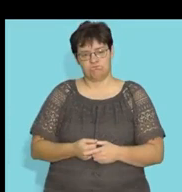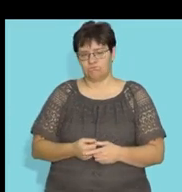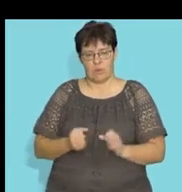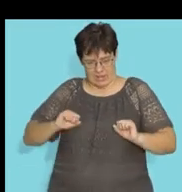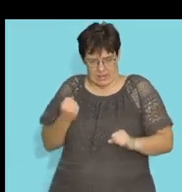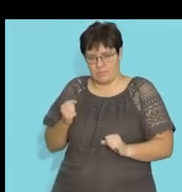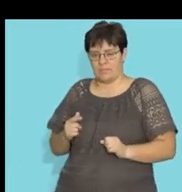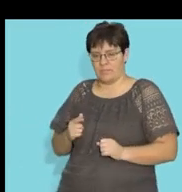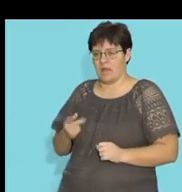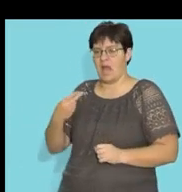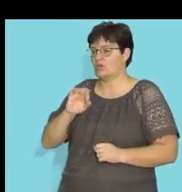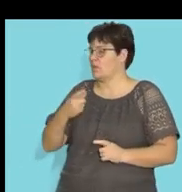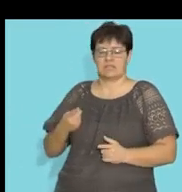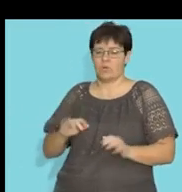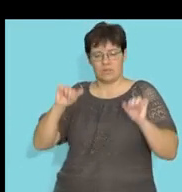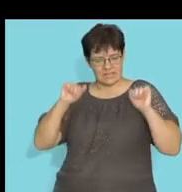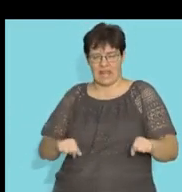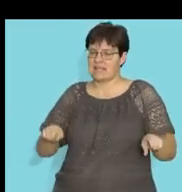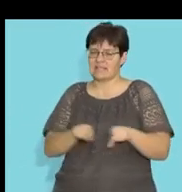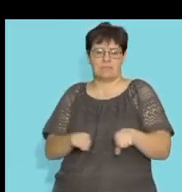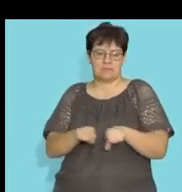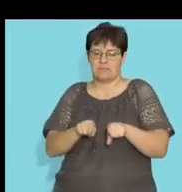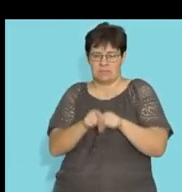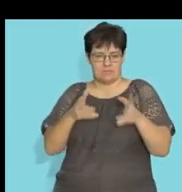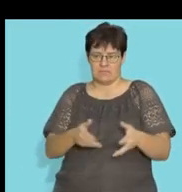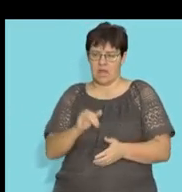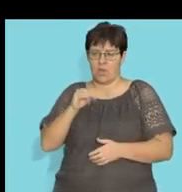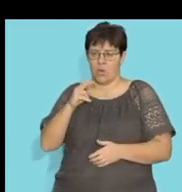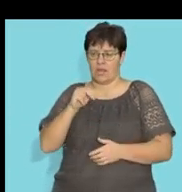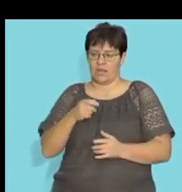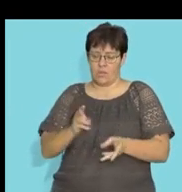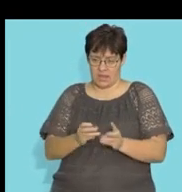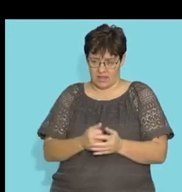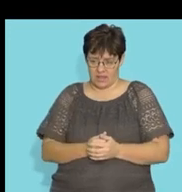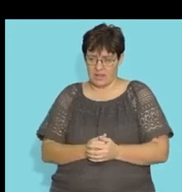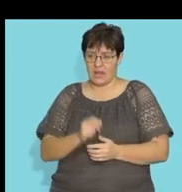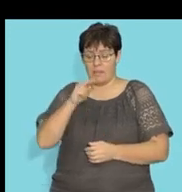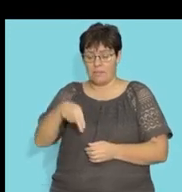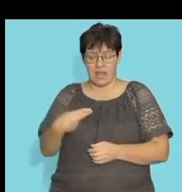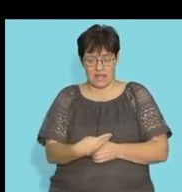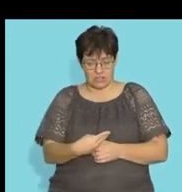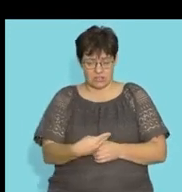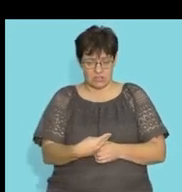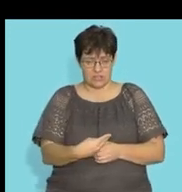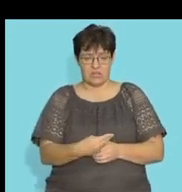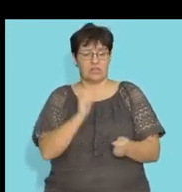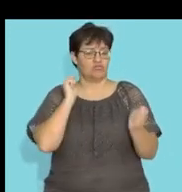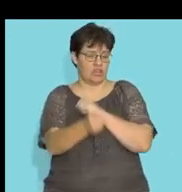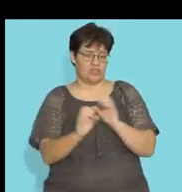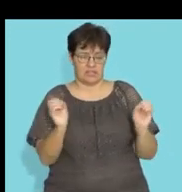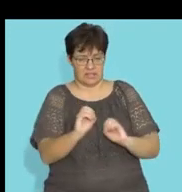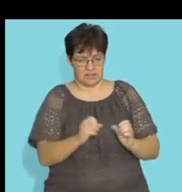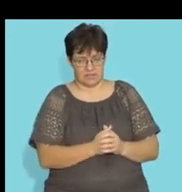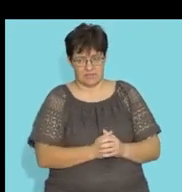not hydrolyze. It will stay in ionic form and the pH will therefore not be